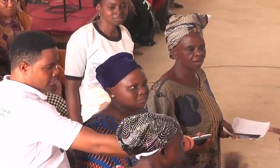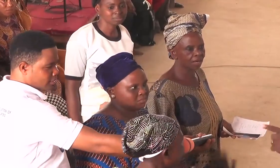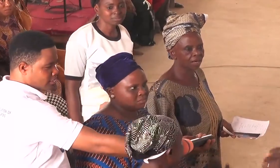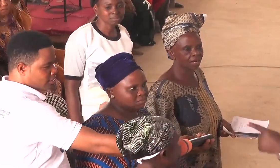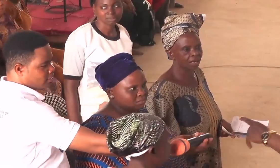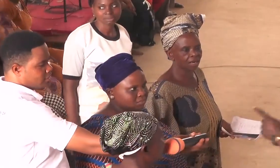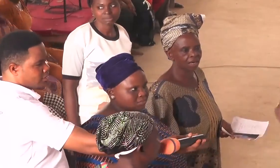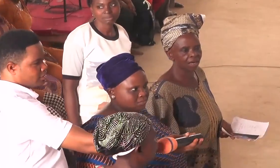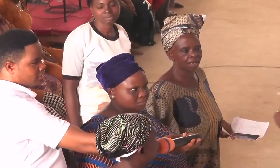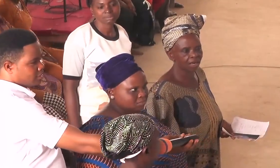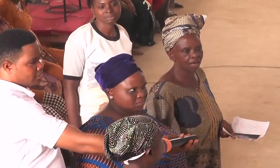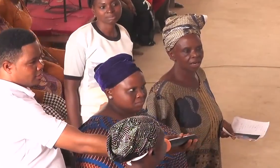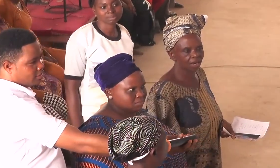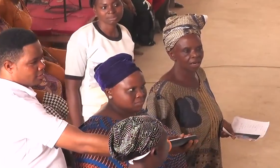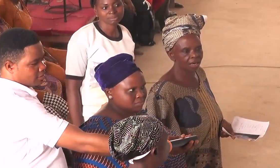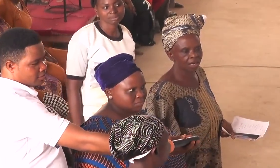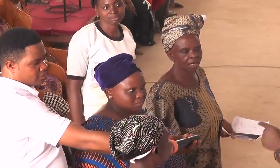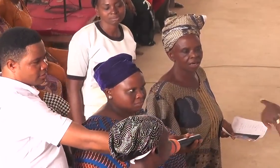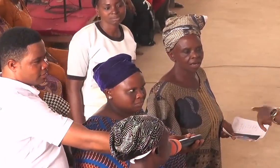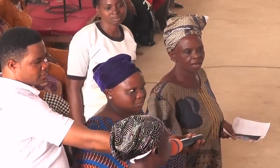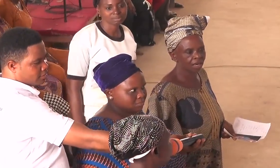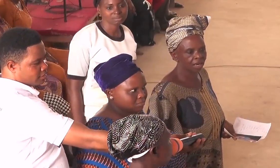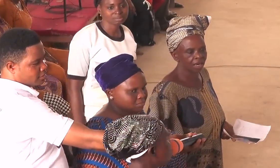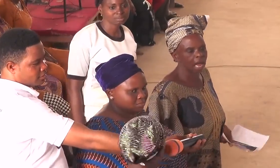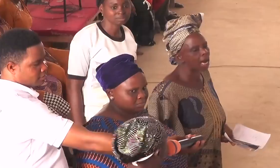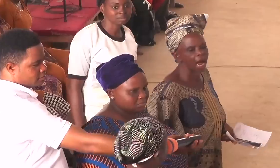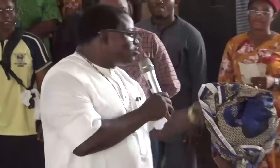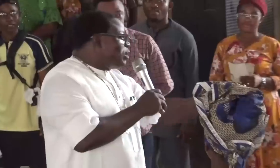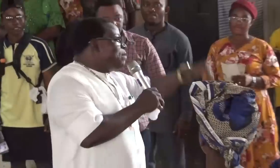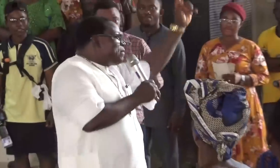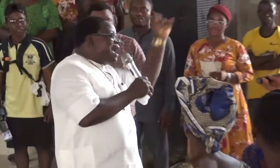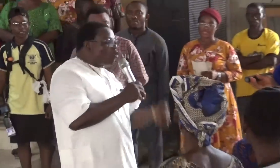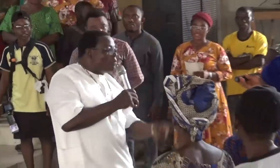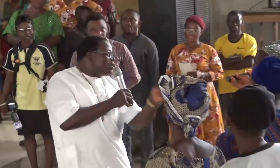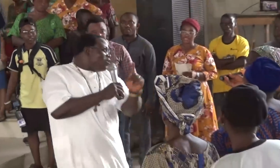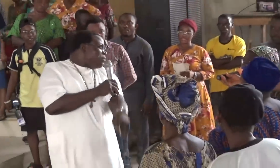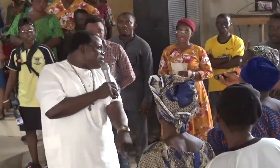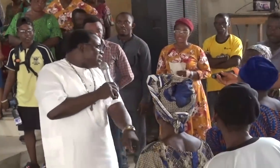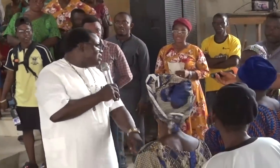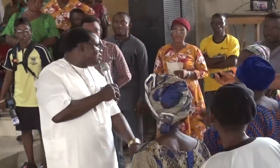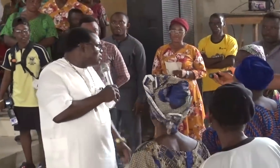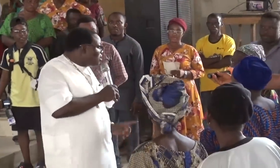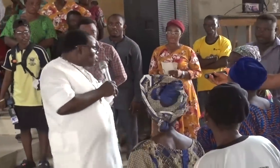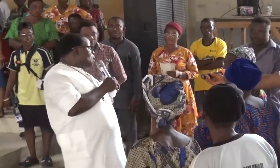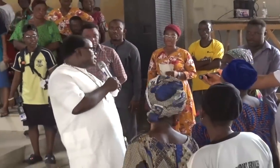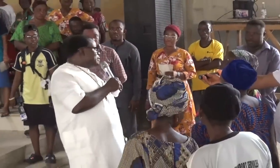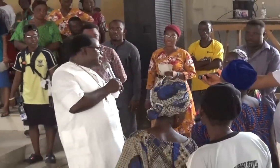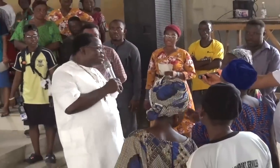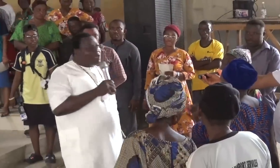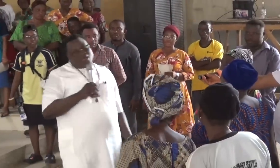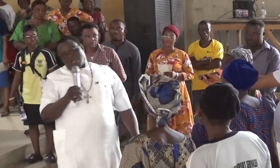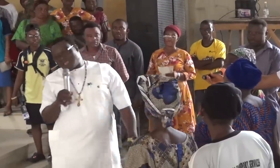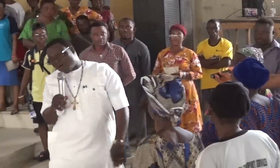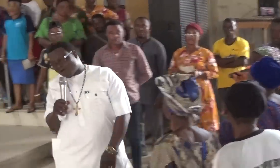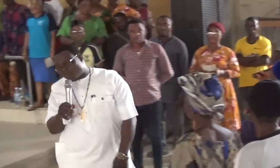pe iya yawo o pe won laje so won mo pe akobi o pe won laje o mo de